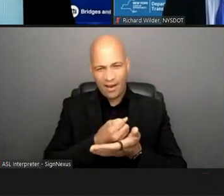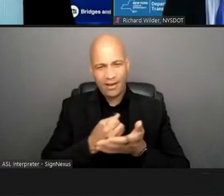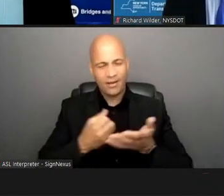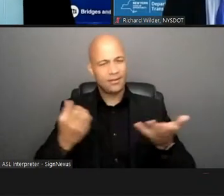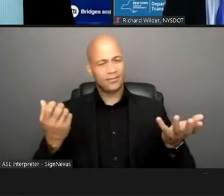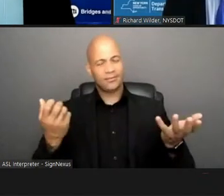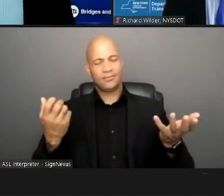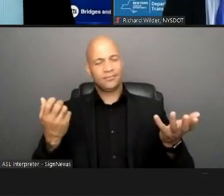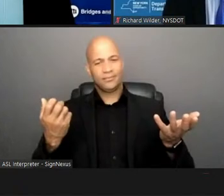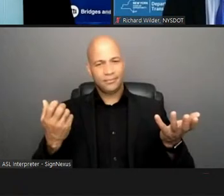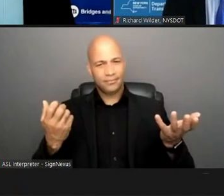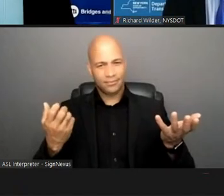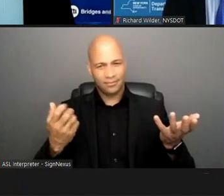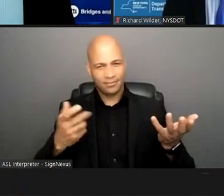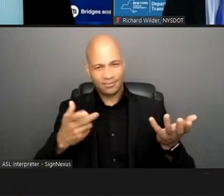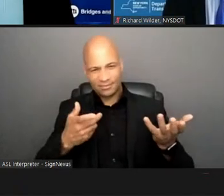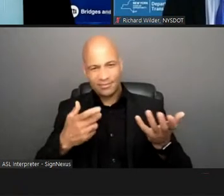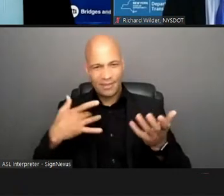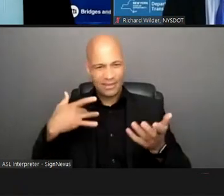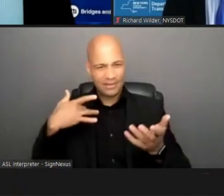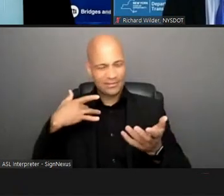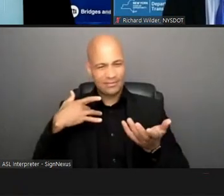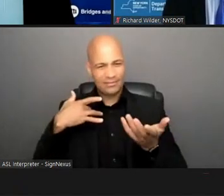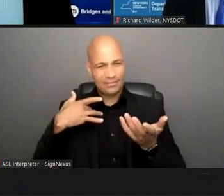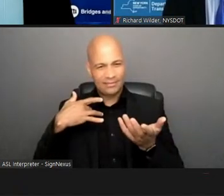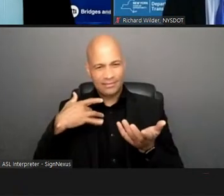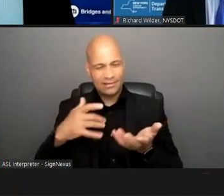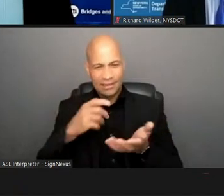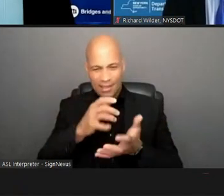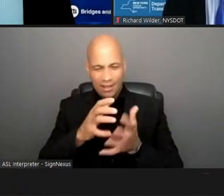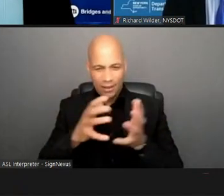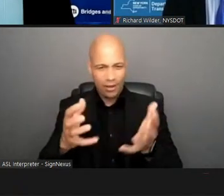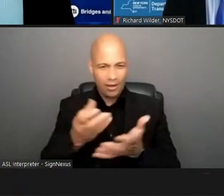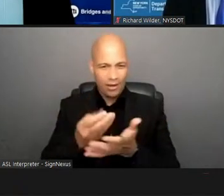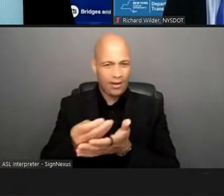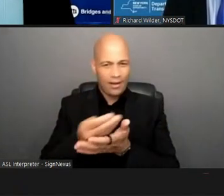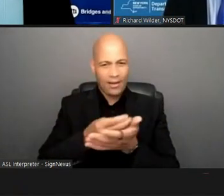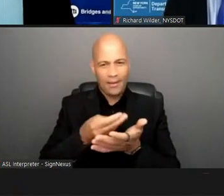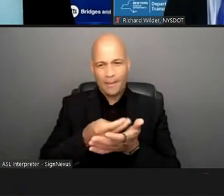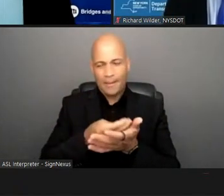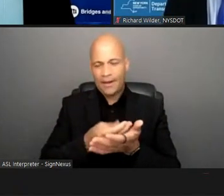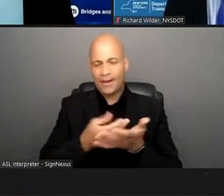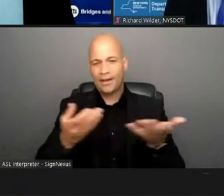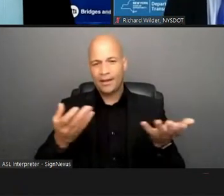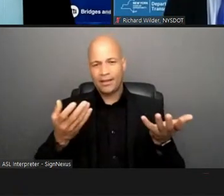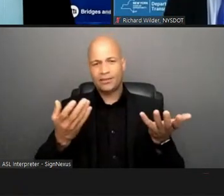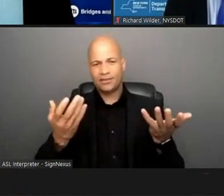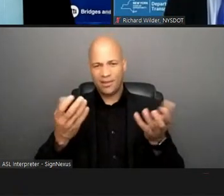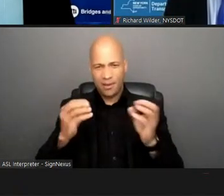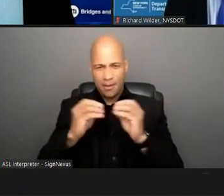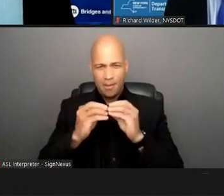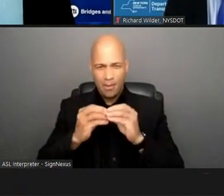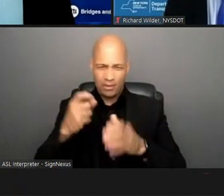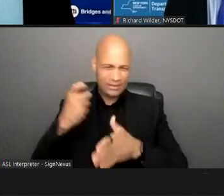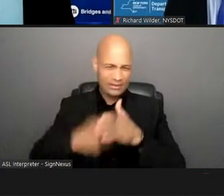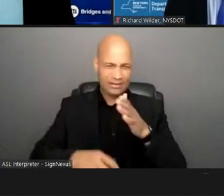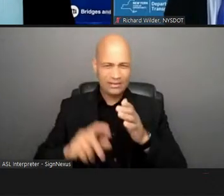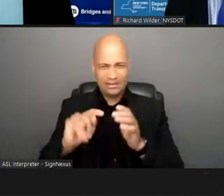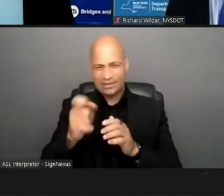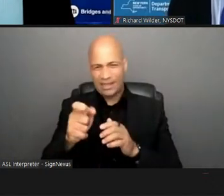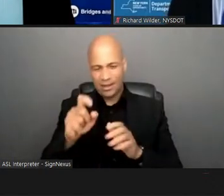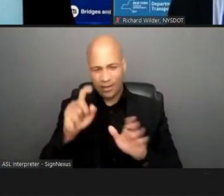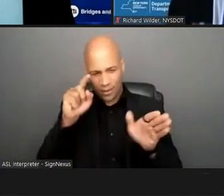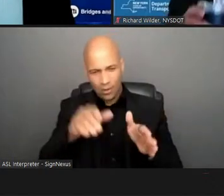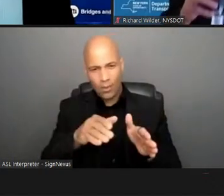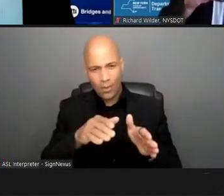increase on some of the most vulnerable workers in the city so let's not impose one of the most regressive taxes in history on the only